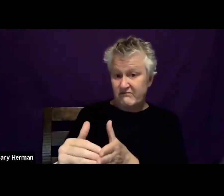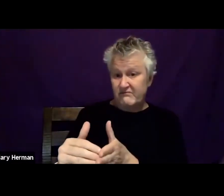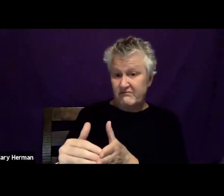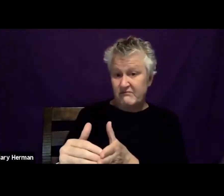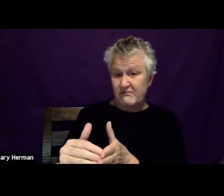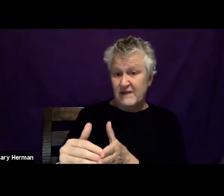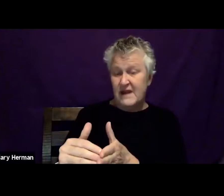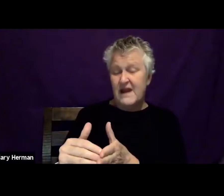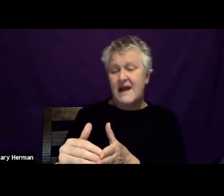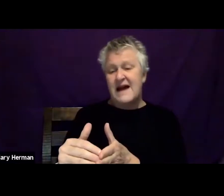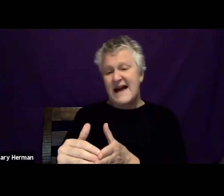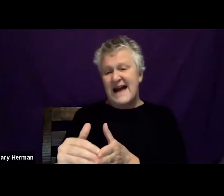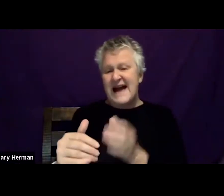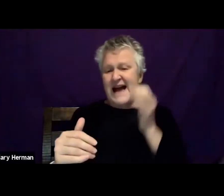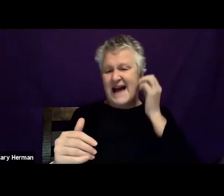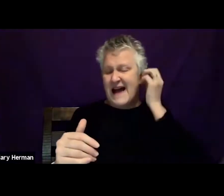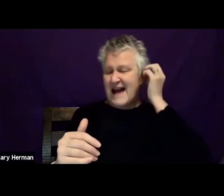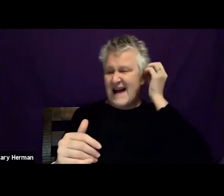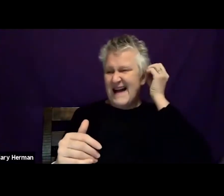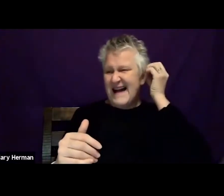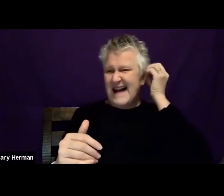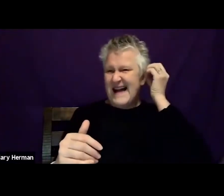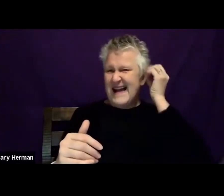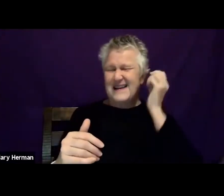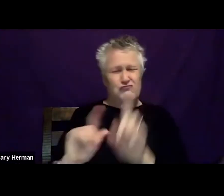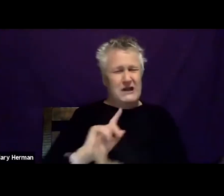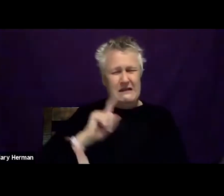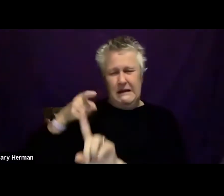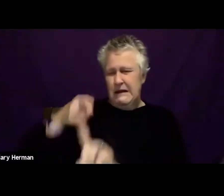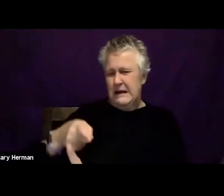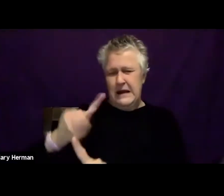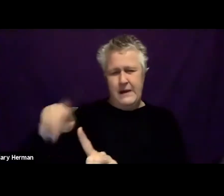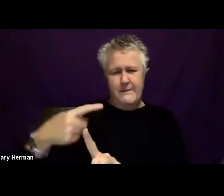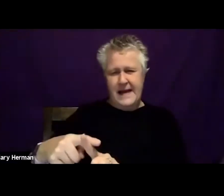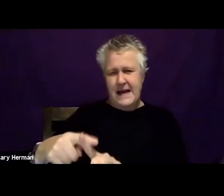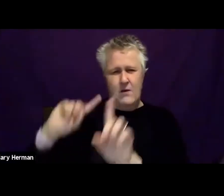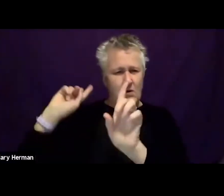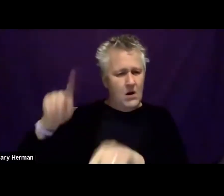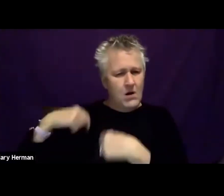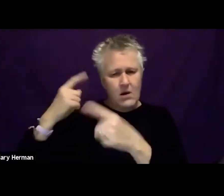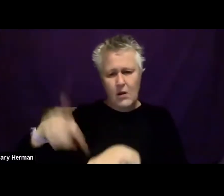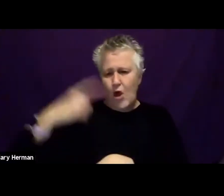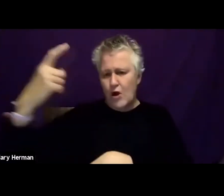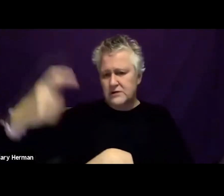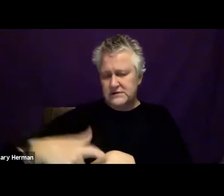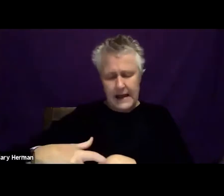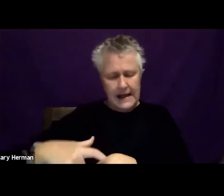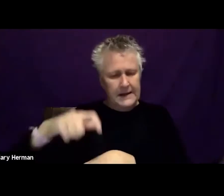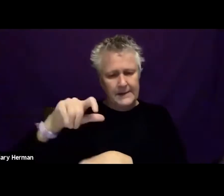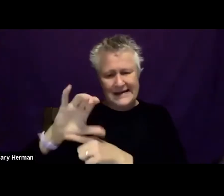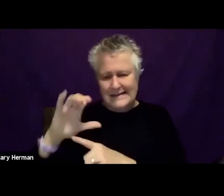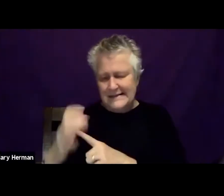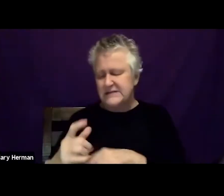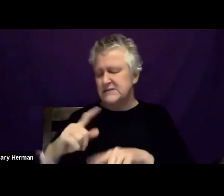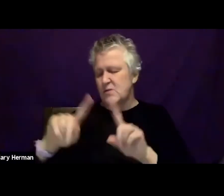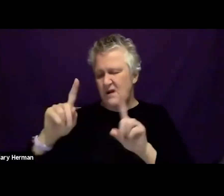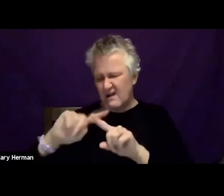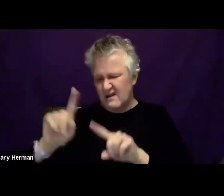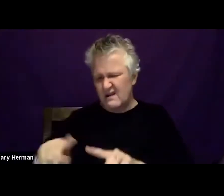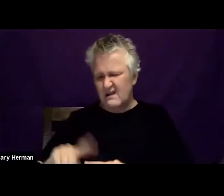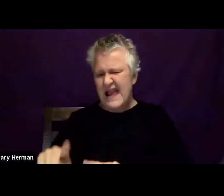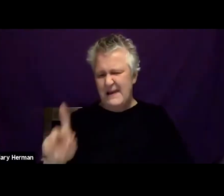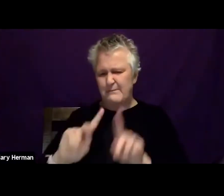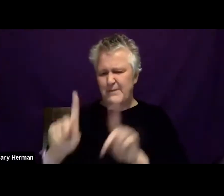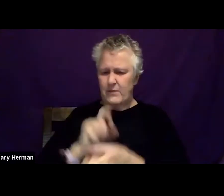people with long-term conditions and people who have advocated for themselves. So there have been famous cases where individuals